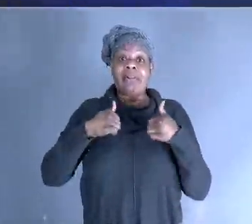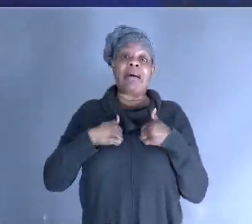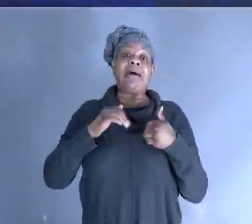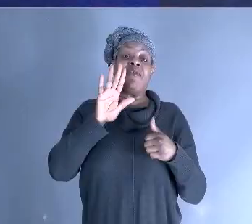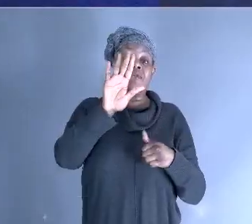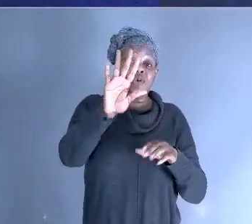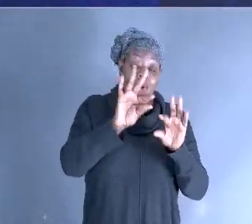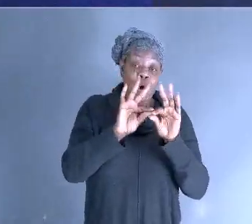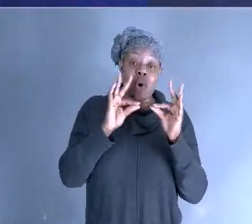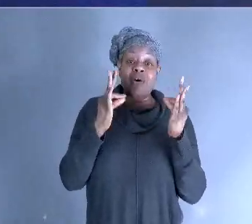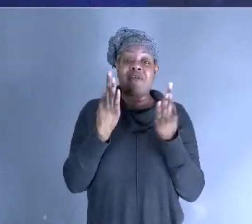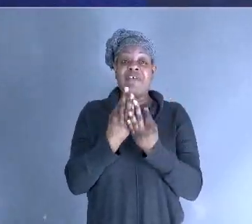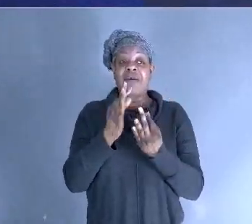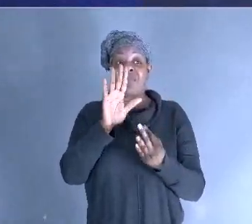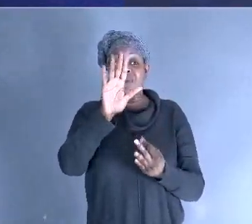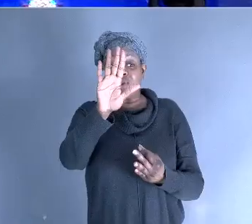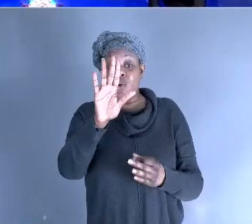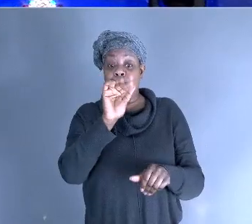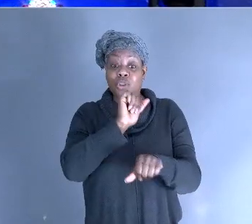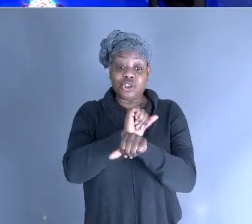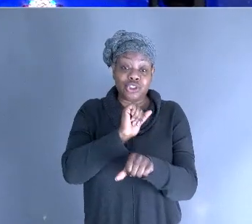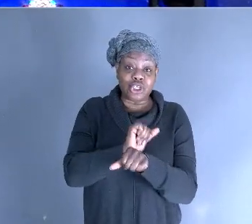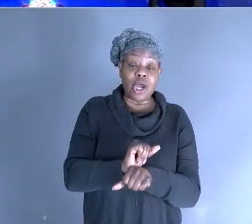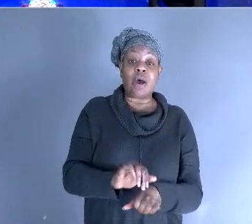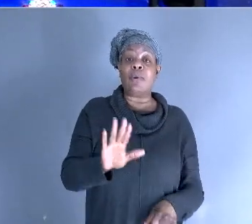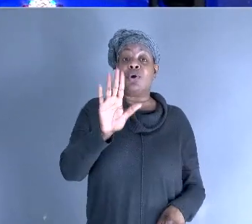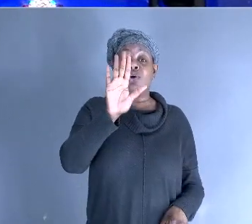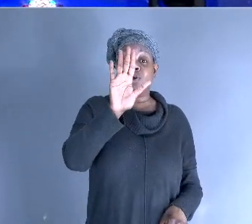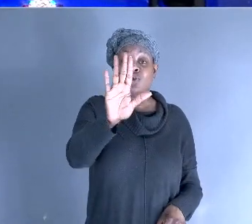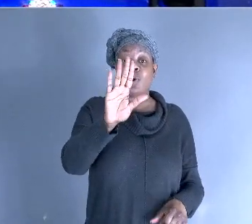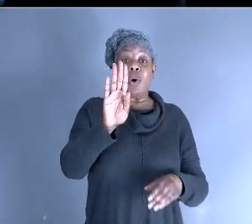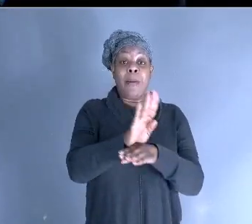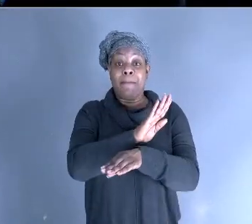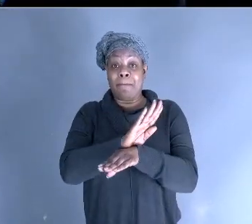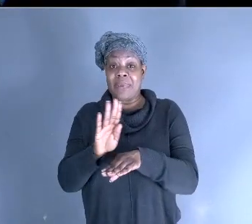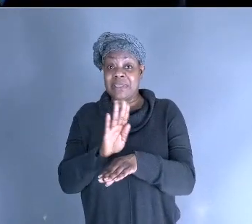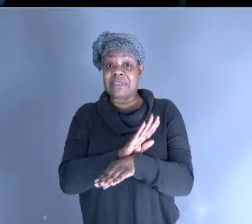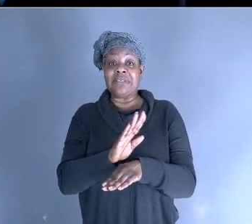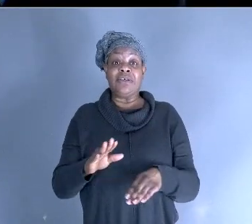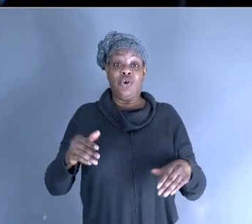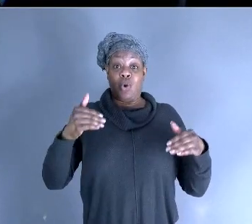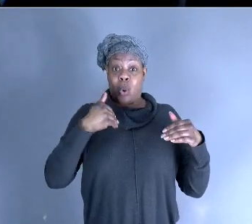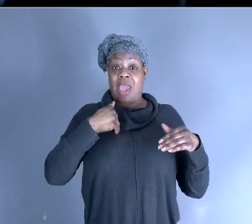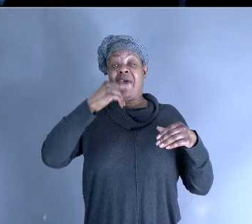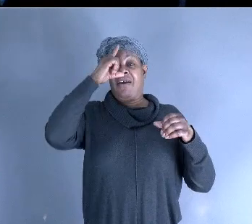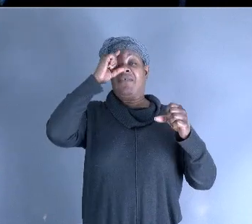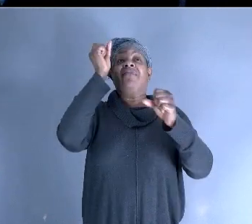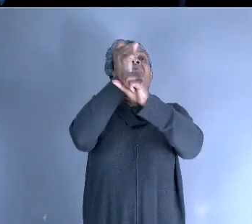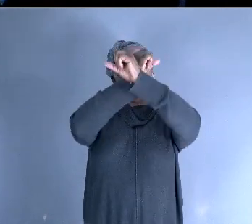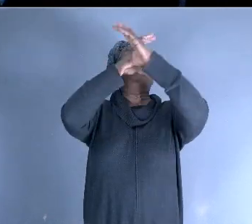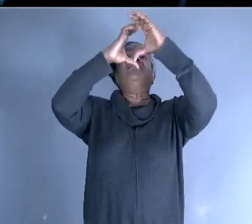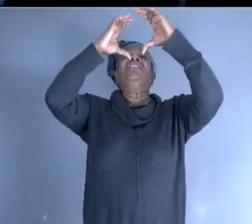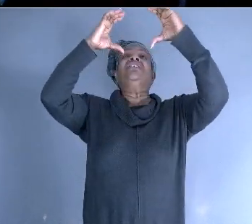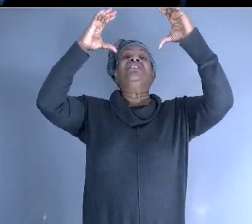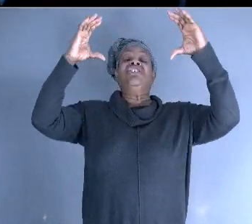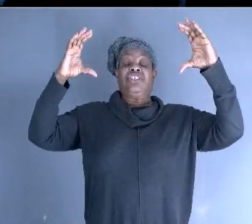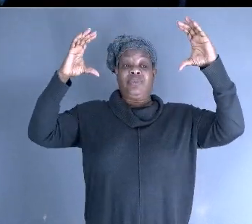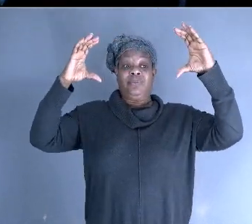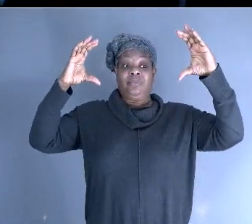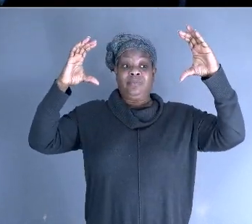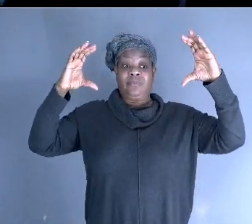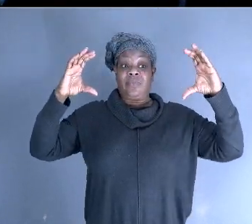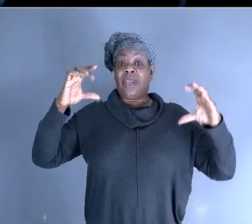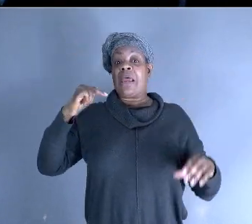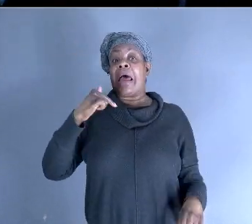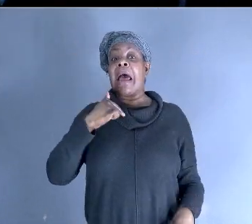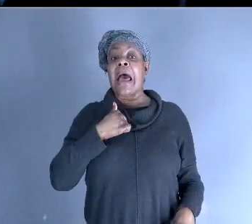have a vision for your career you have a vision for your business you have a vision for your ministry I